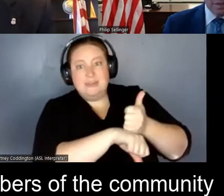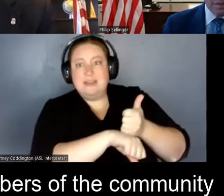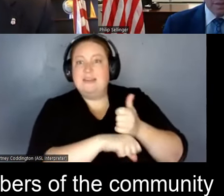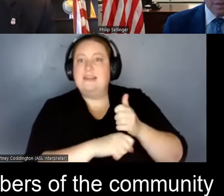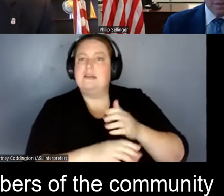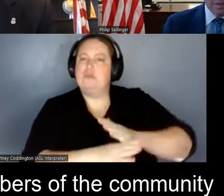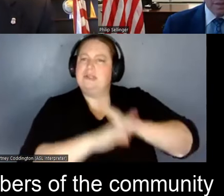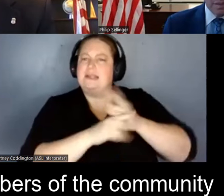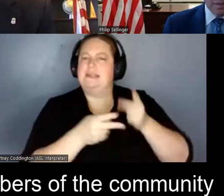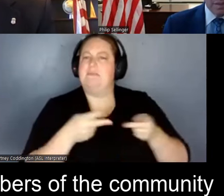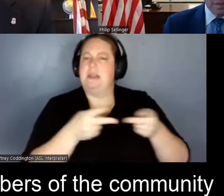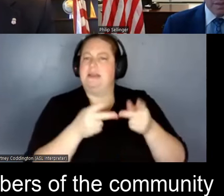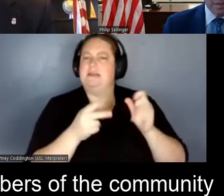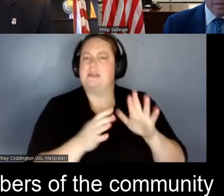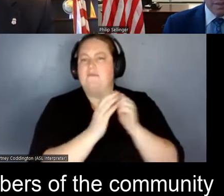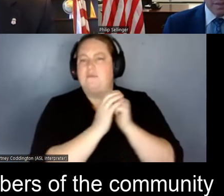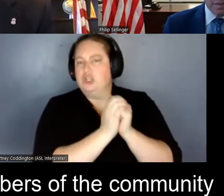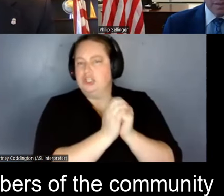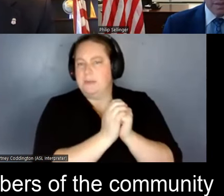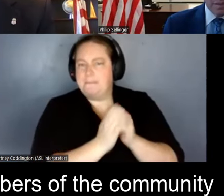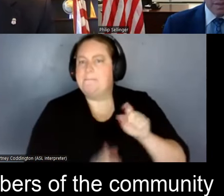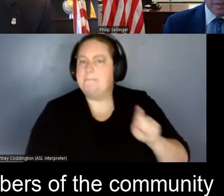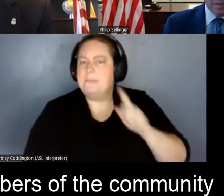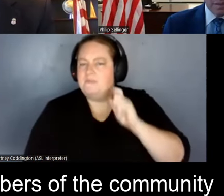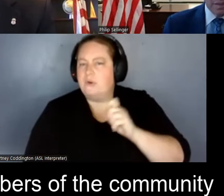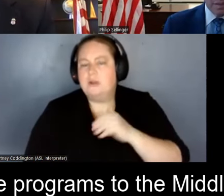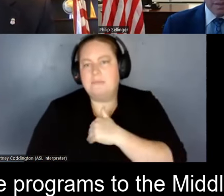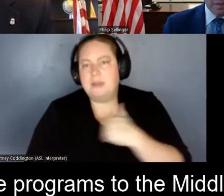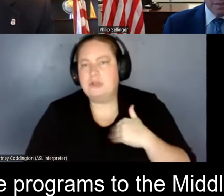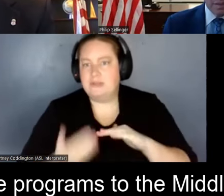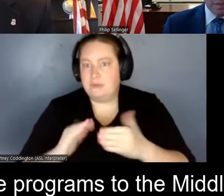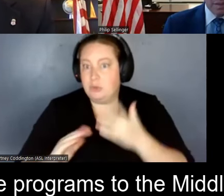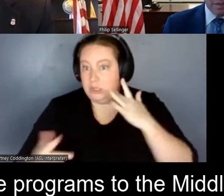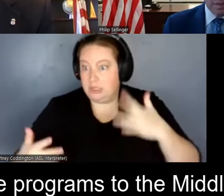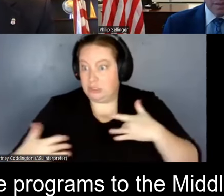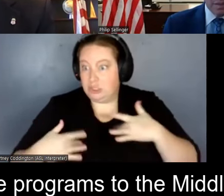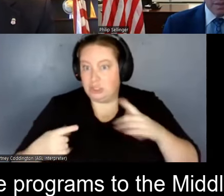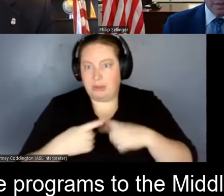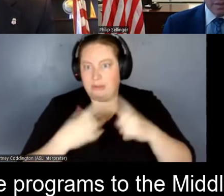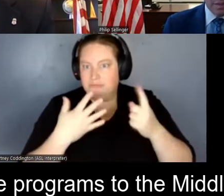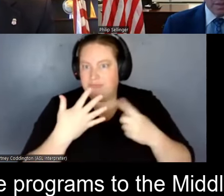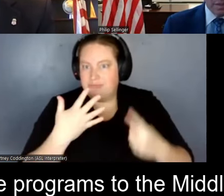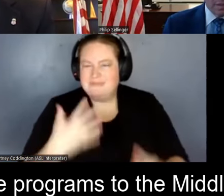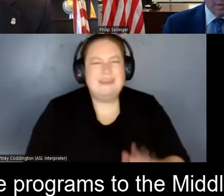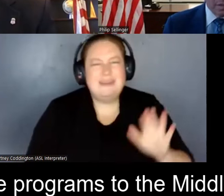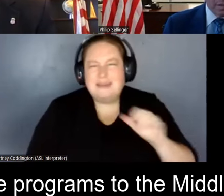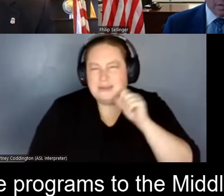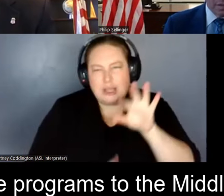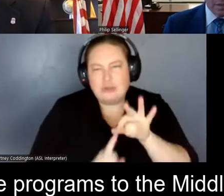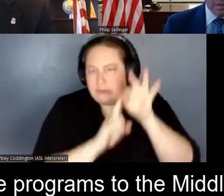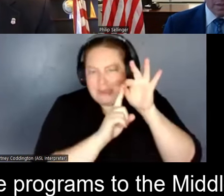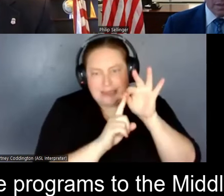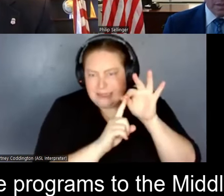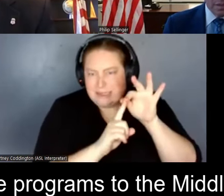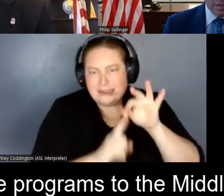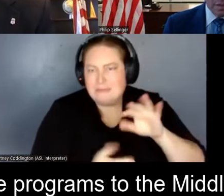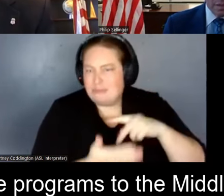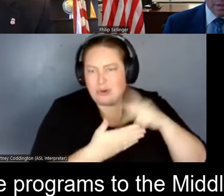seminar for the members of the community who are going to be concerned about those issues. And these aren't unique programs to the Middle District of